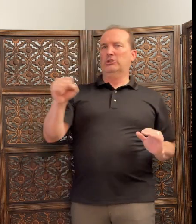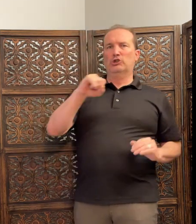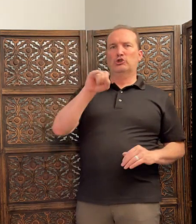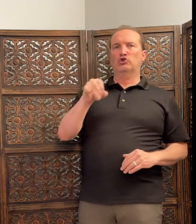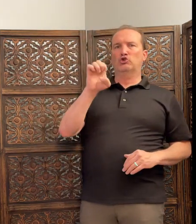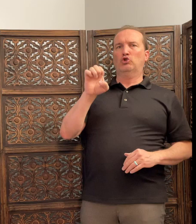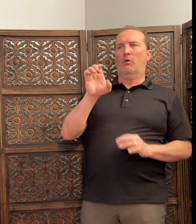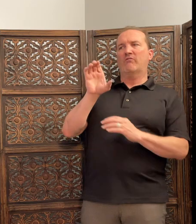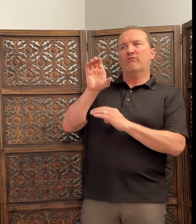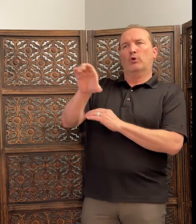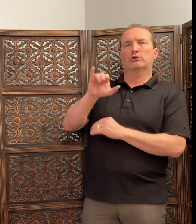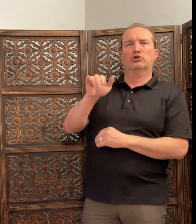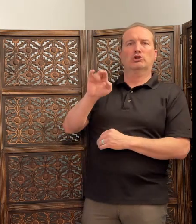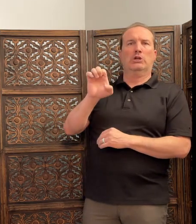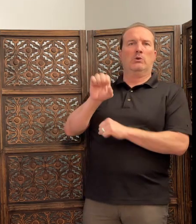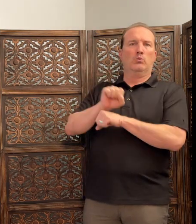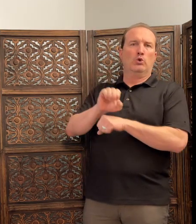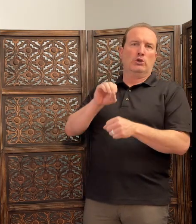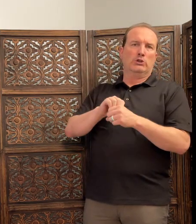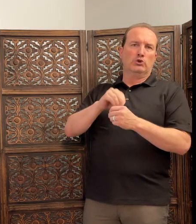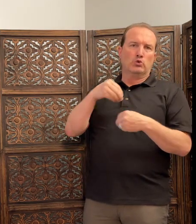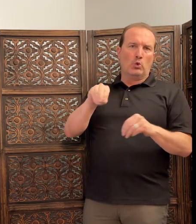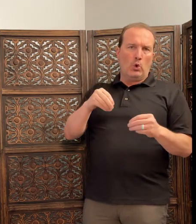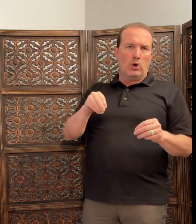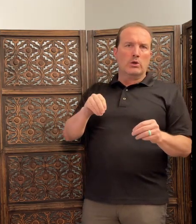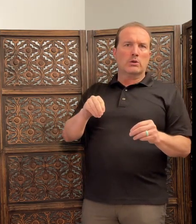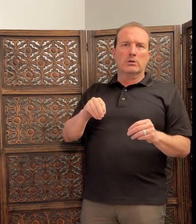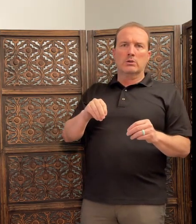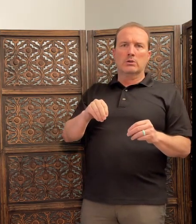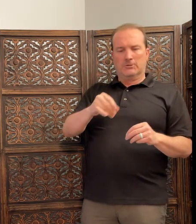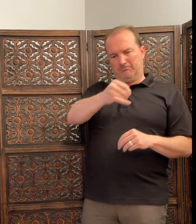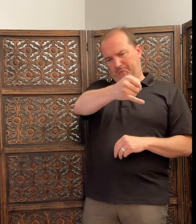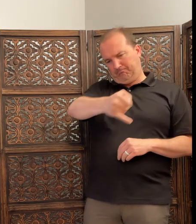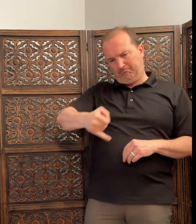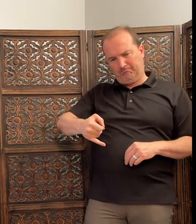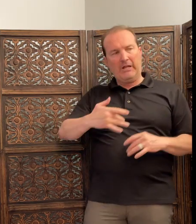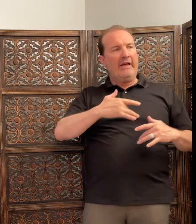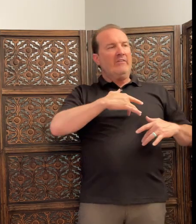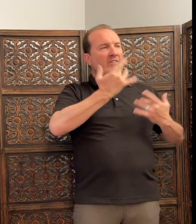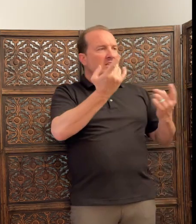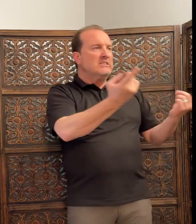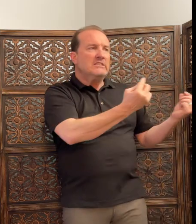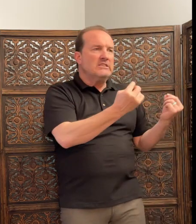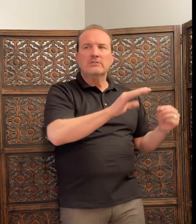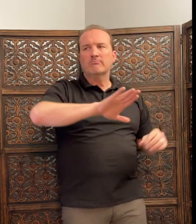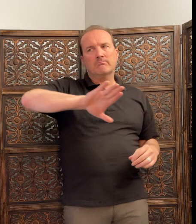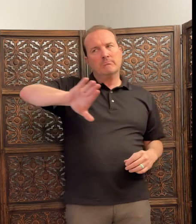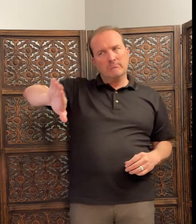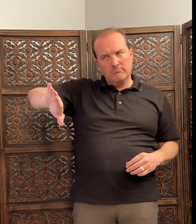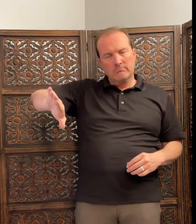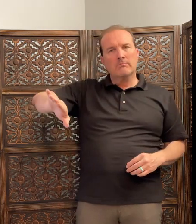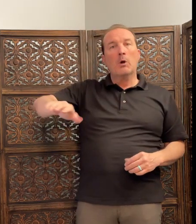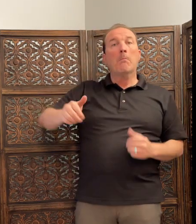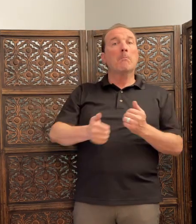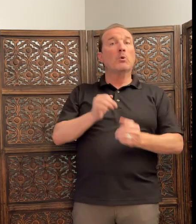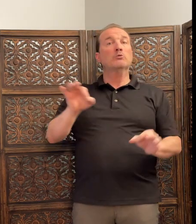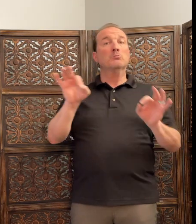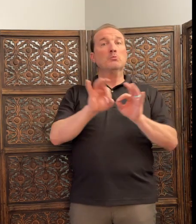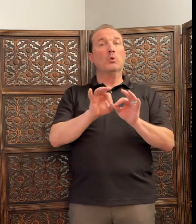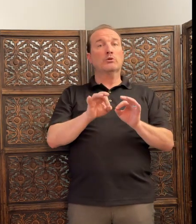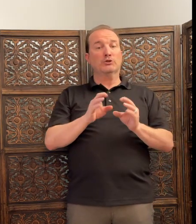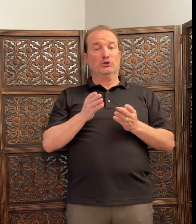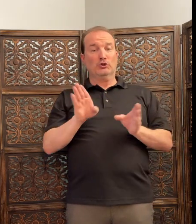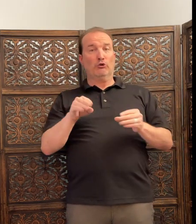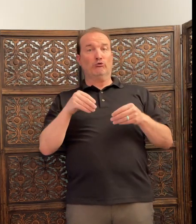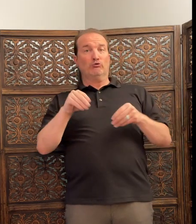As a result, Joe forces Janie to work in the general store. He keeps her away from events in the town, and most importantly, he keeps